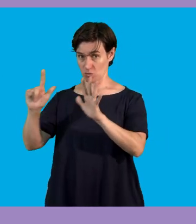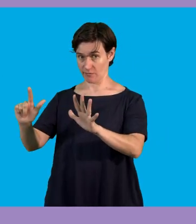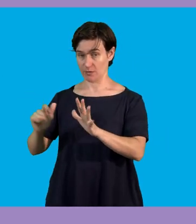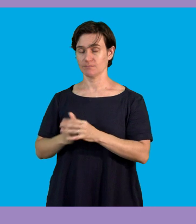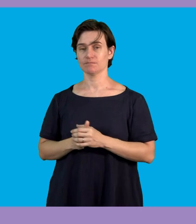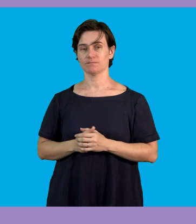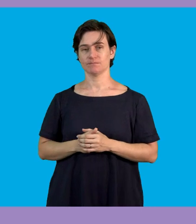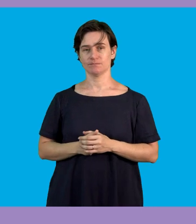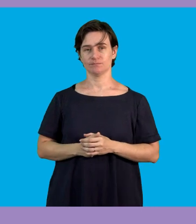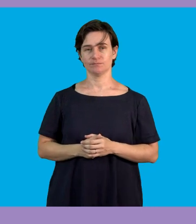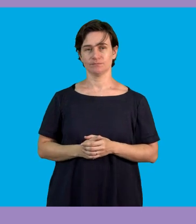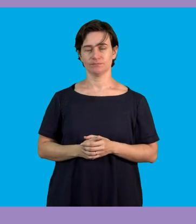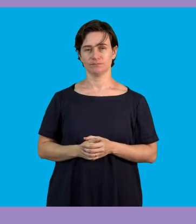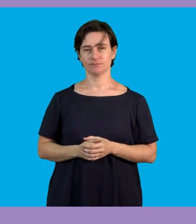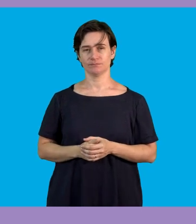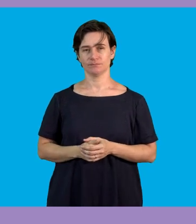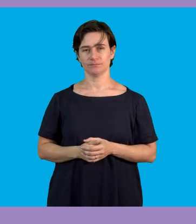to 7.